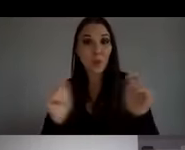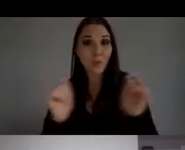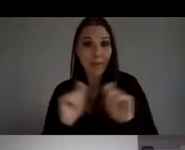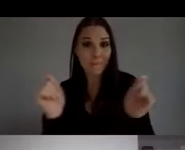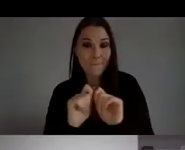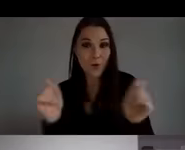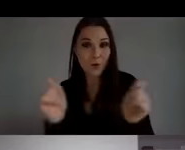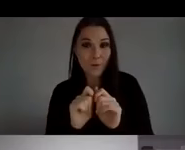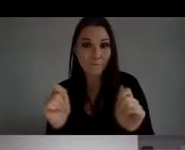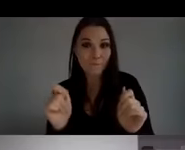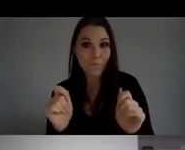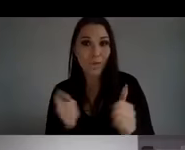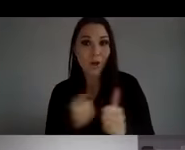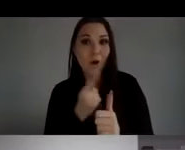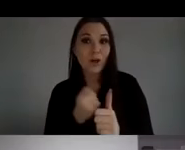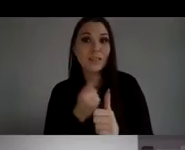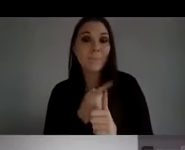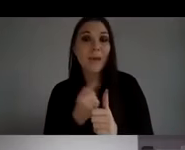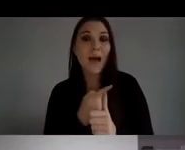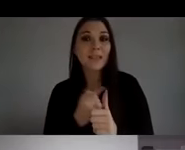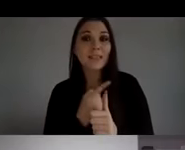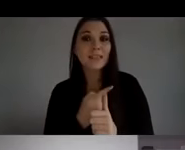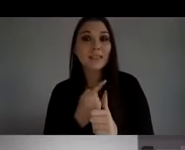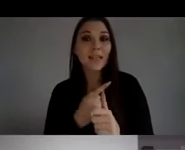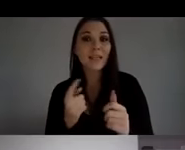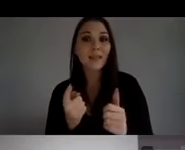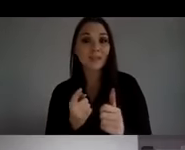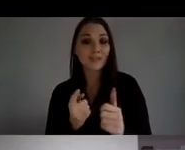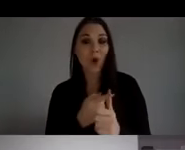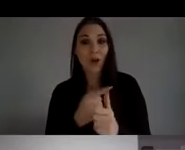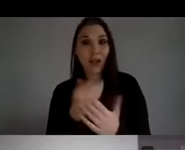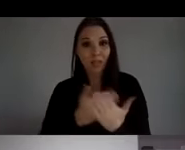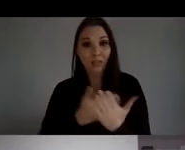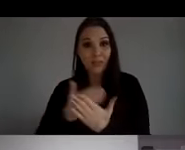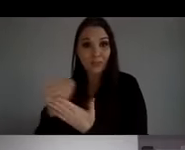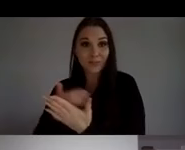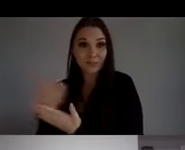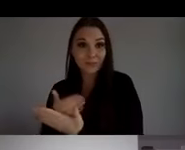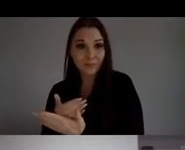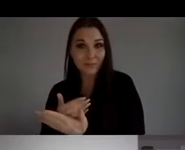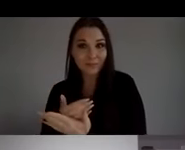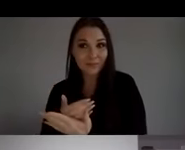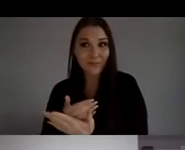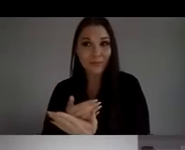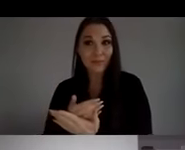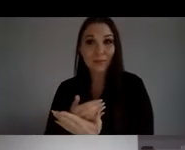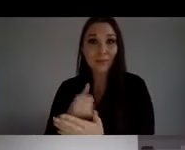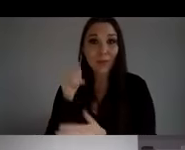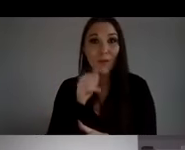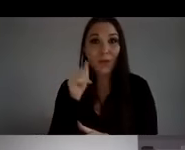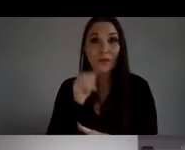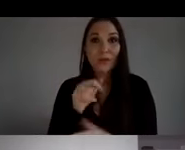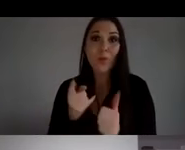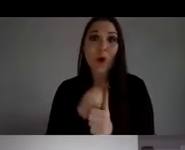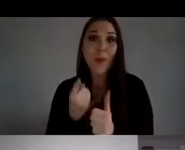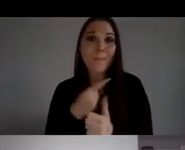they try to do automatic editing of their articles. So one side is text, but the other side is also to do automatic cropping